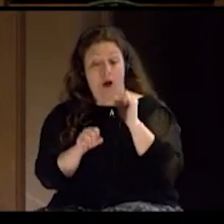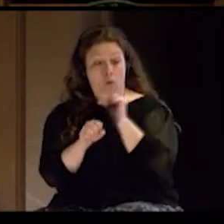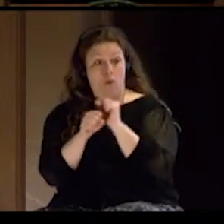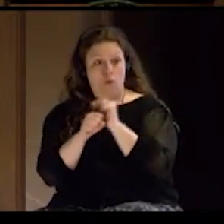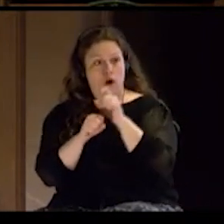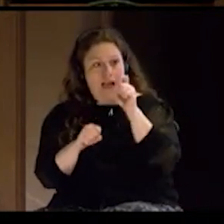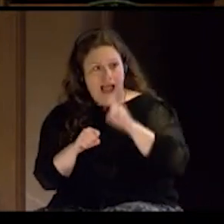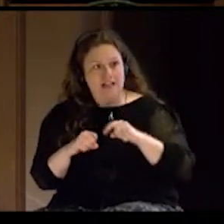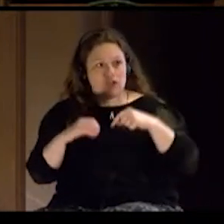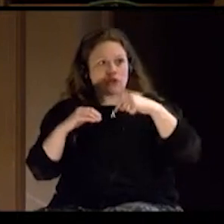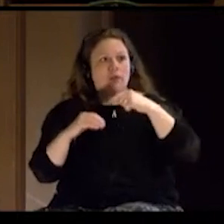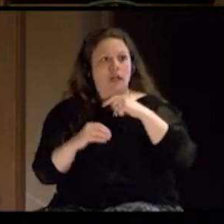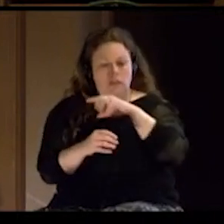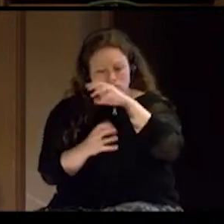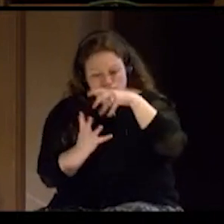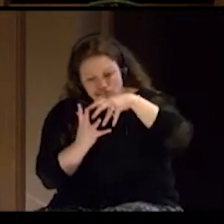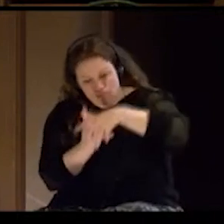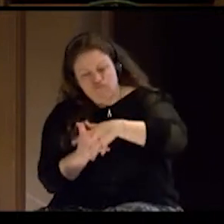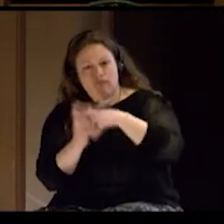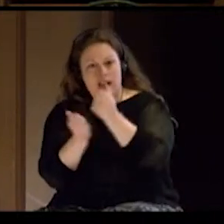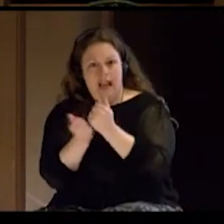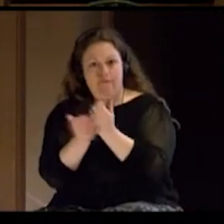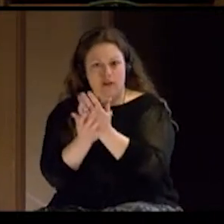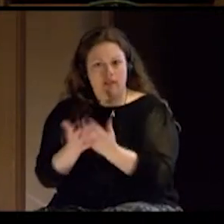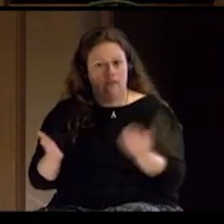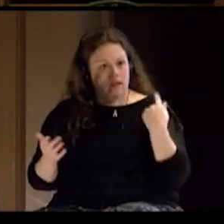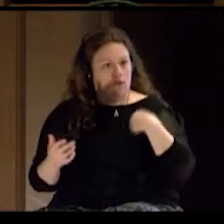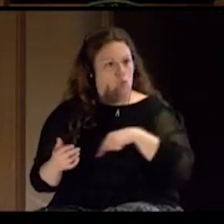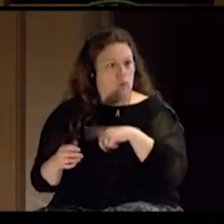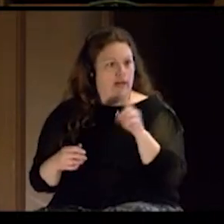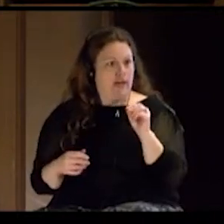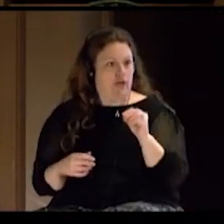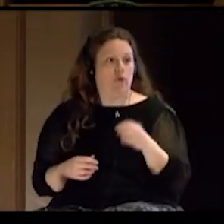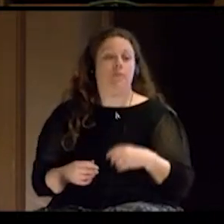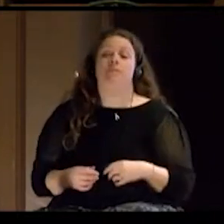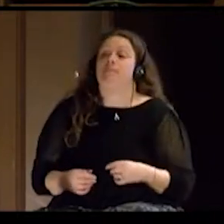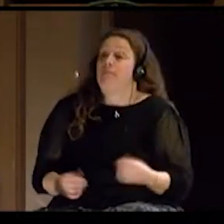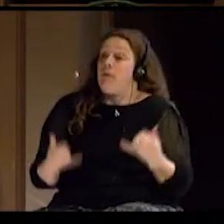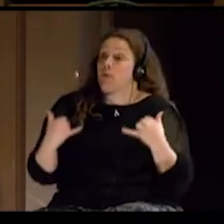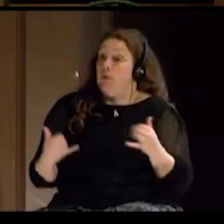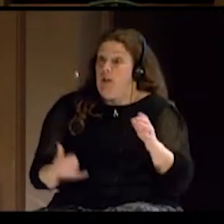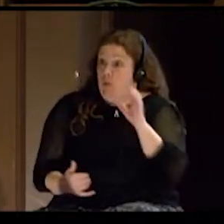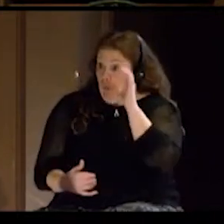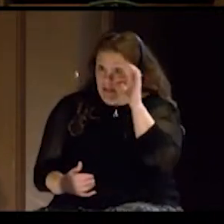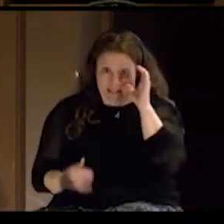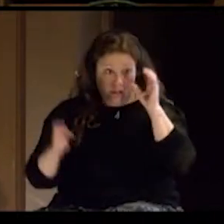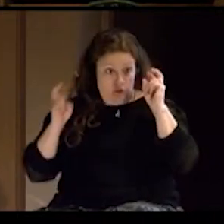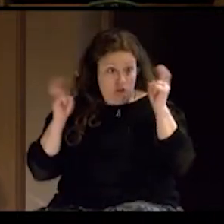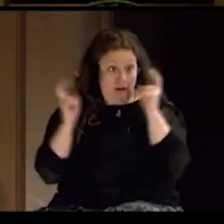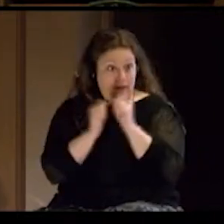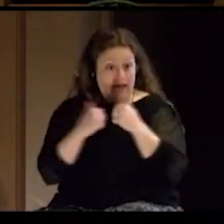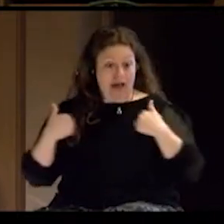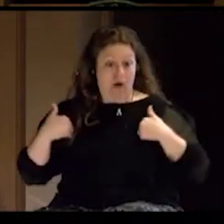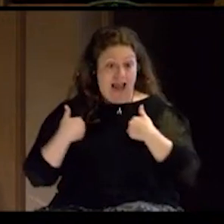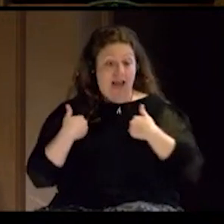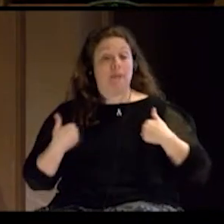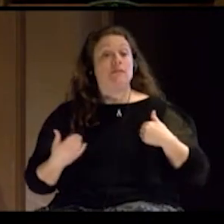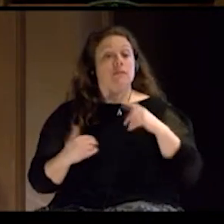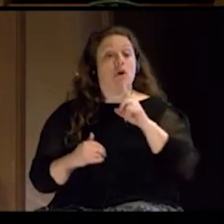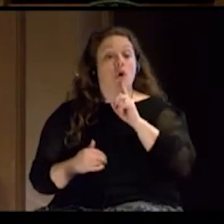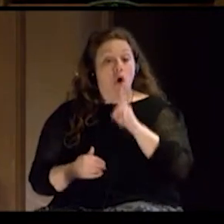do. So today we're going to hear topics that range from how animals are resilient amidst